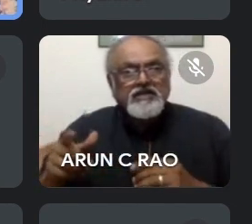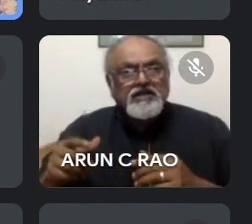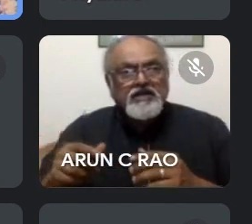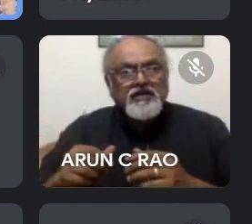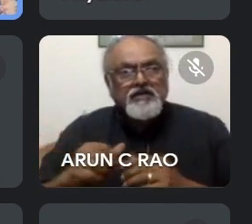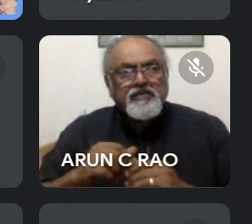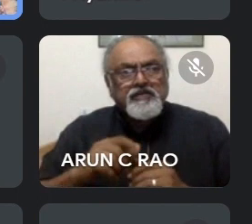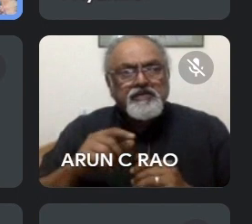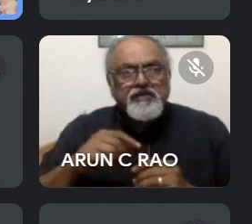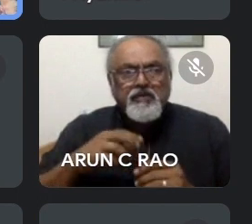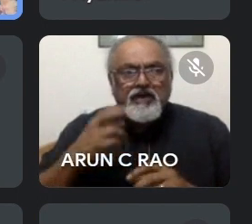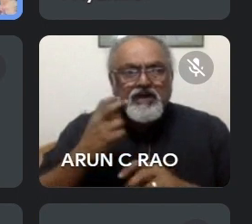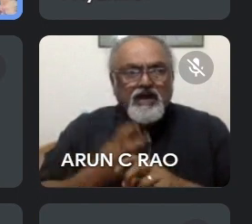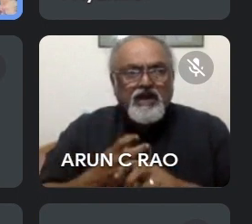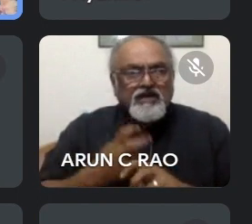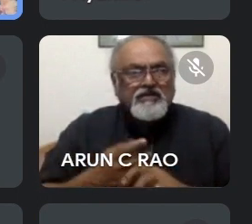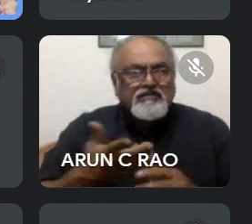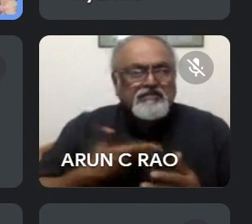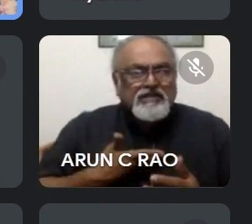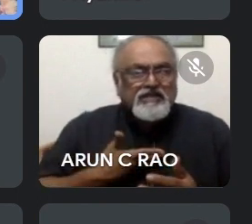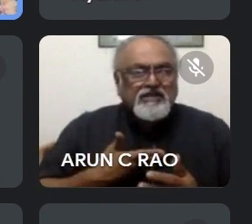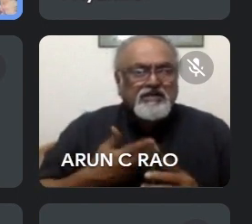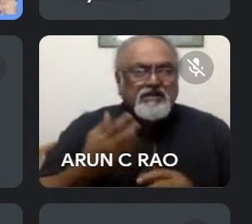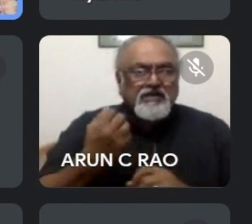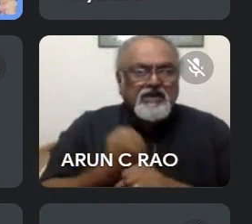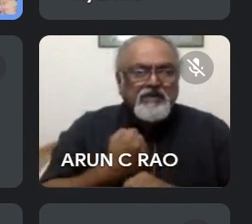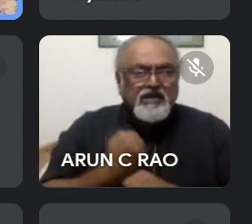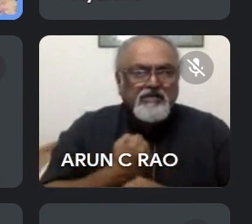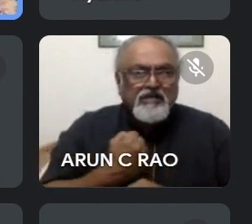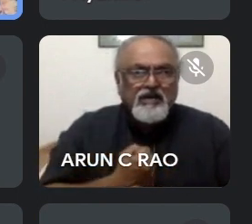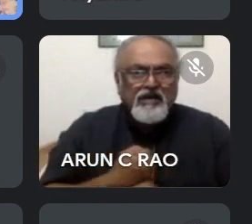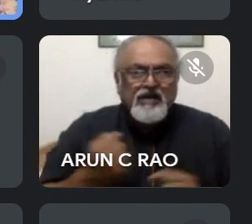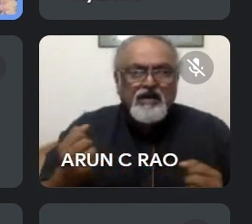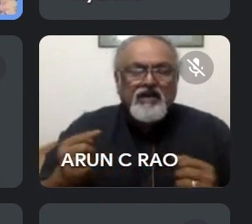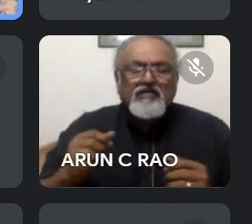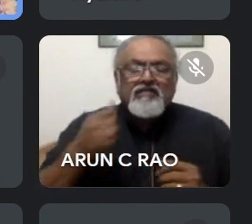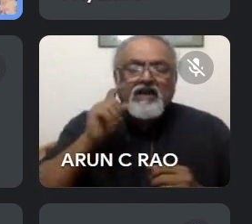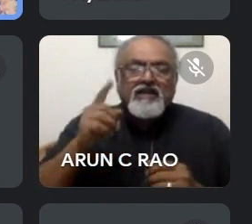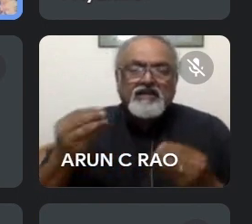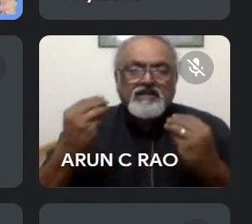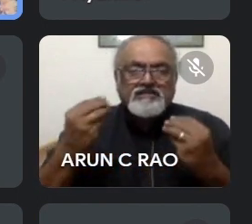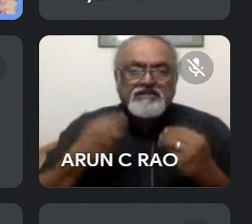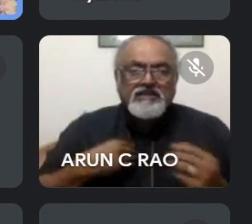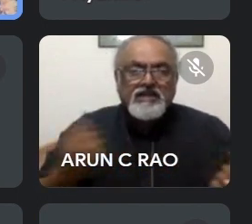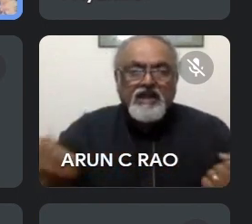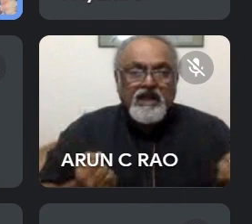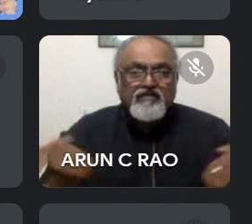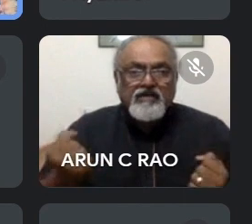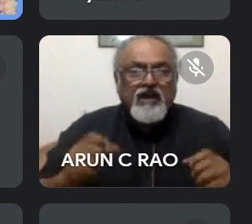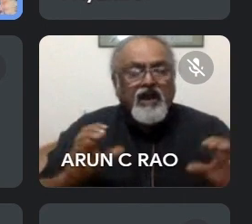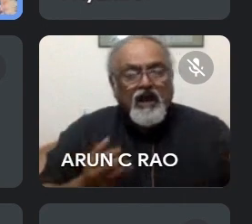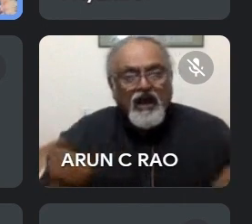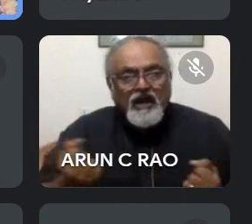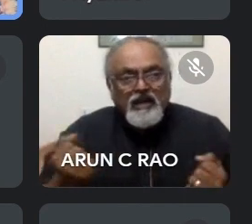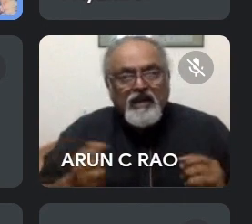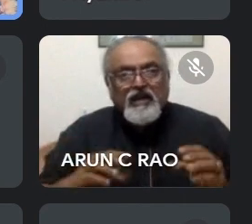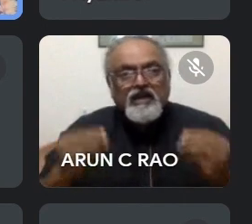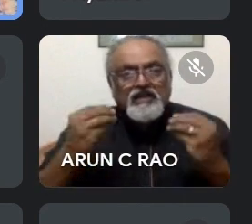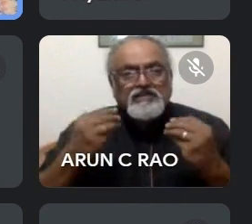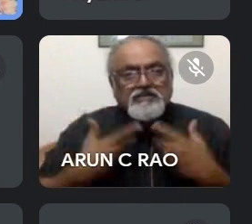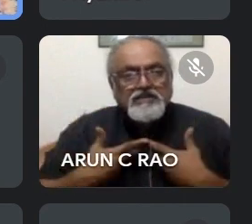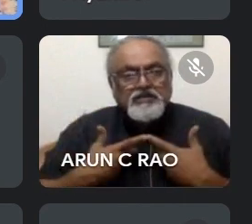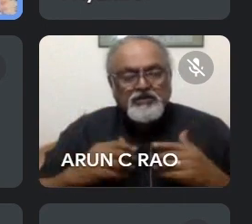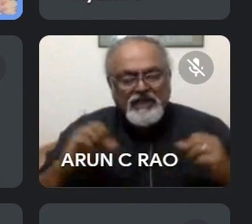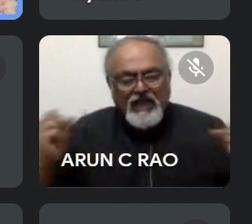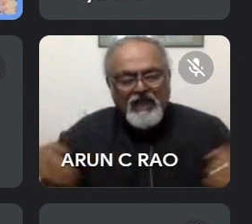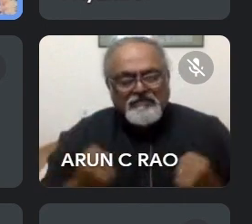I had a very difficult time. During that time, my dad taught me to drive a car, and he was supportive of me, and he told me, like, you can do this, you